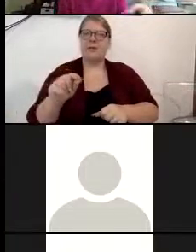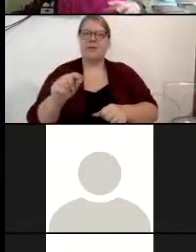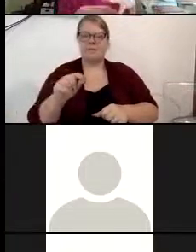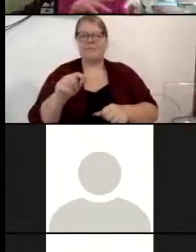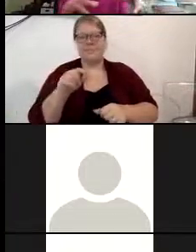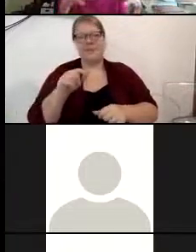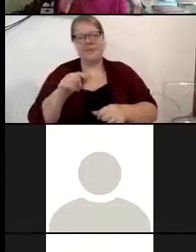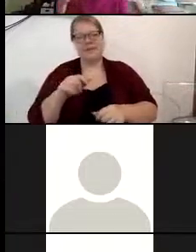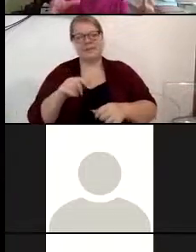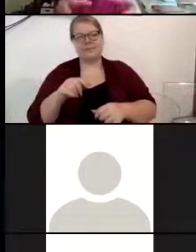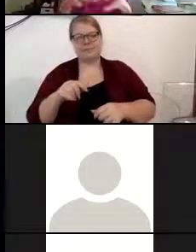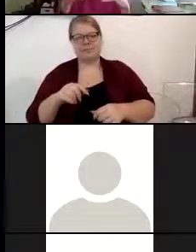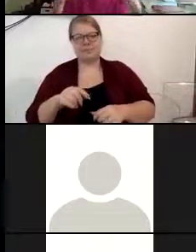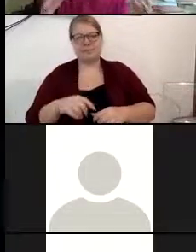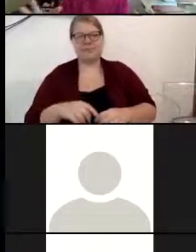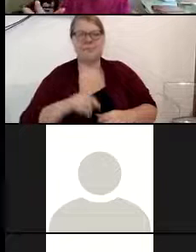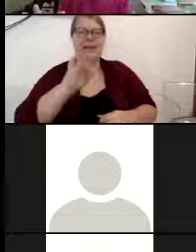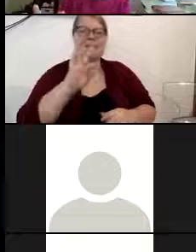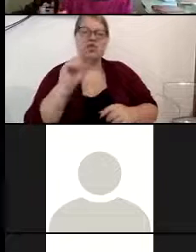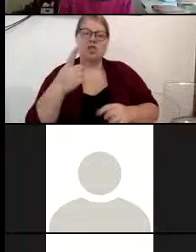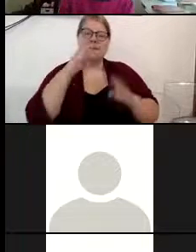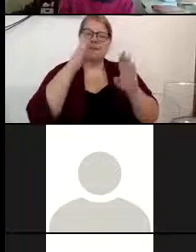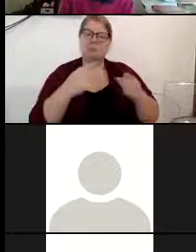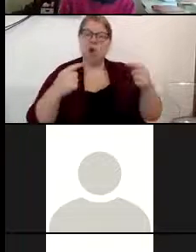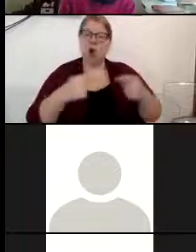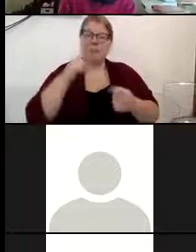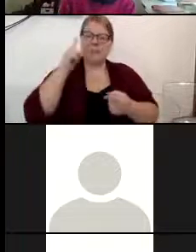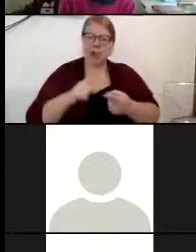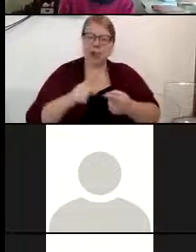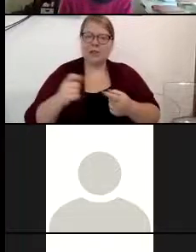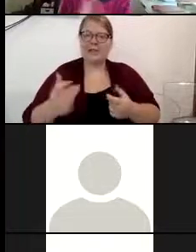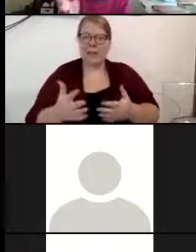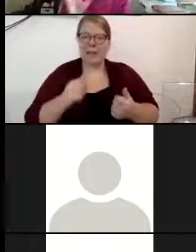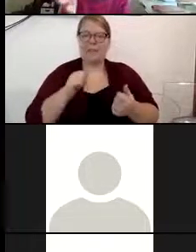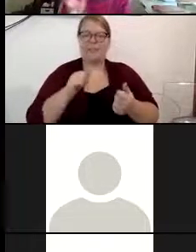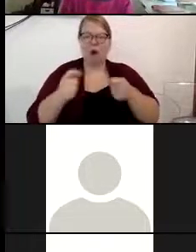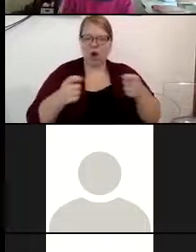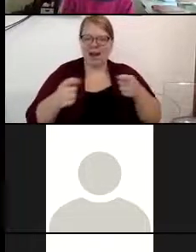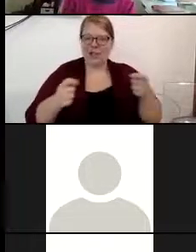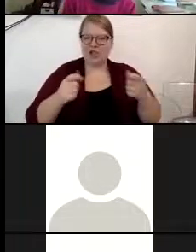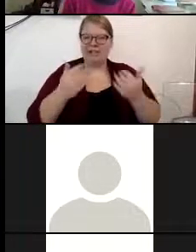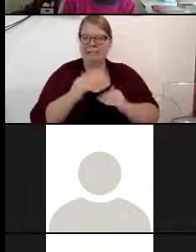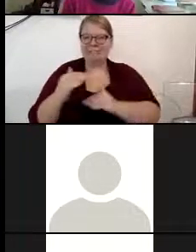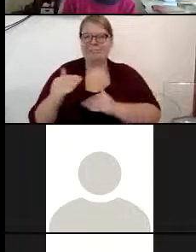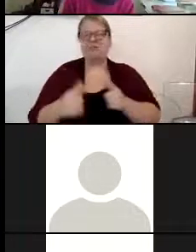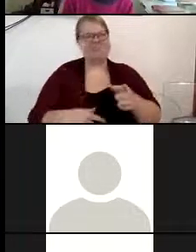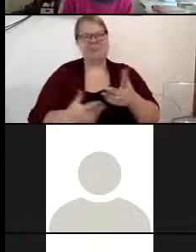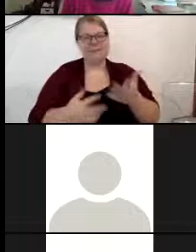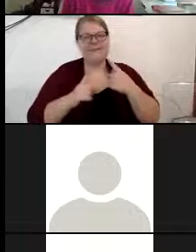goals with a harm reduction, gambling moderation approach. So severity is an important